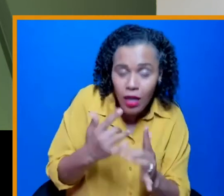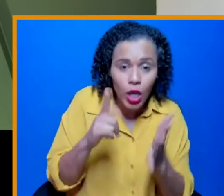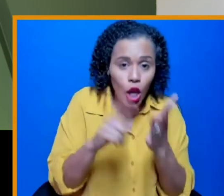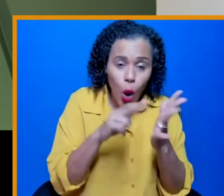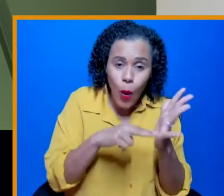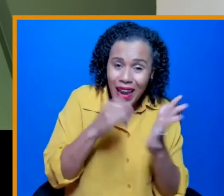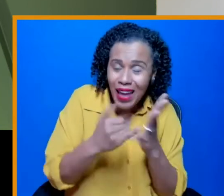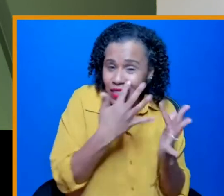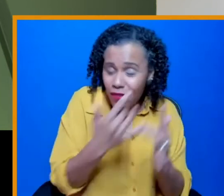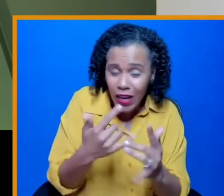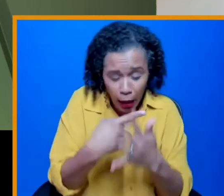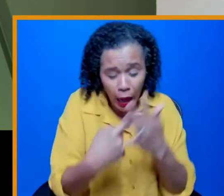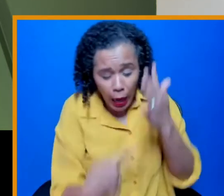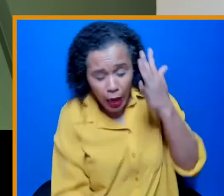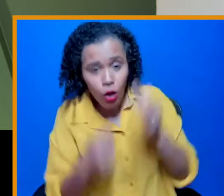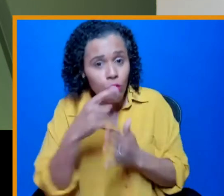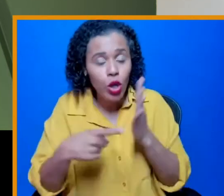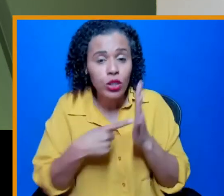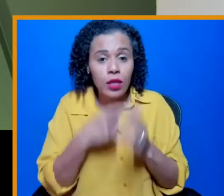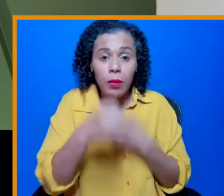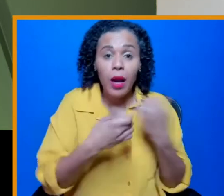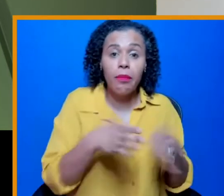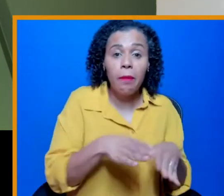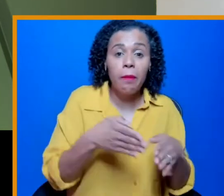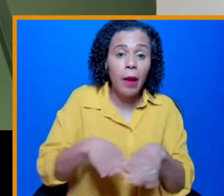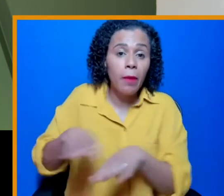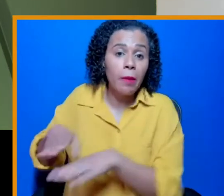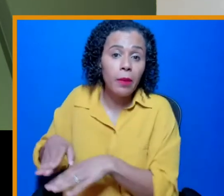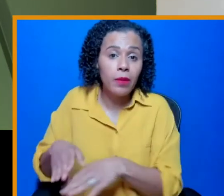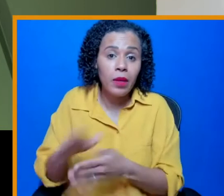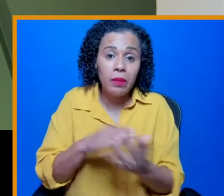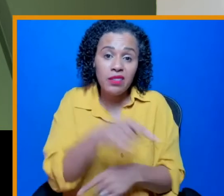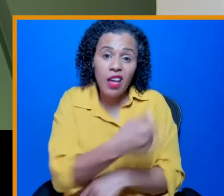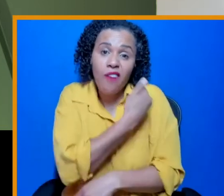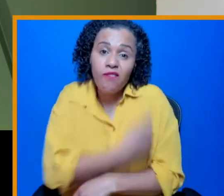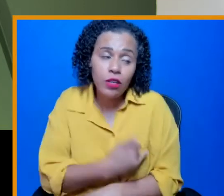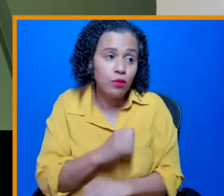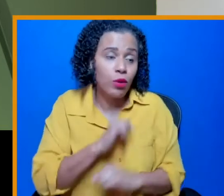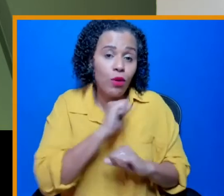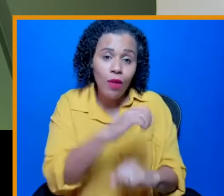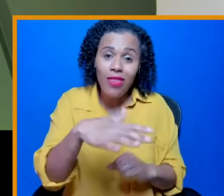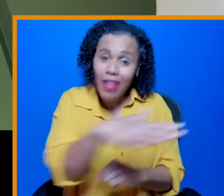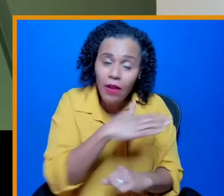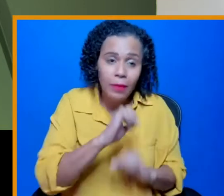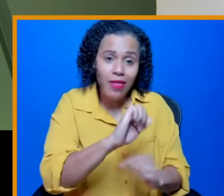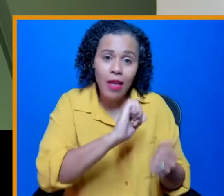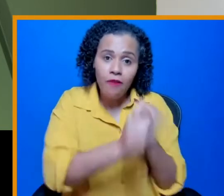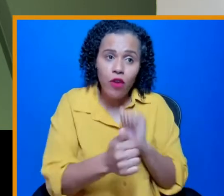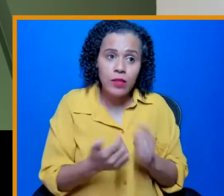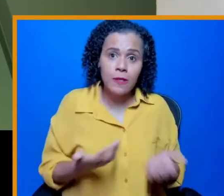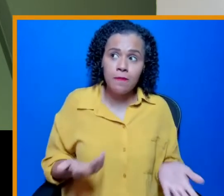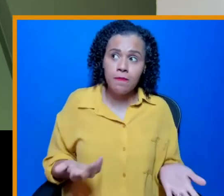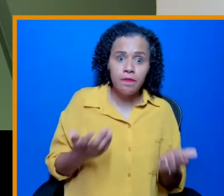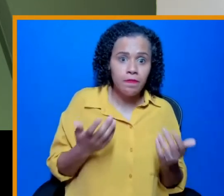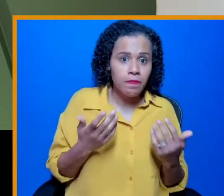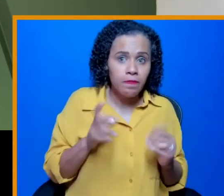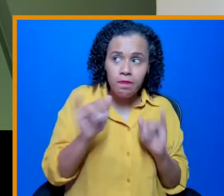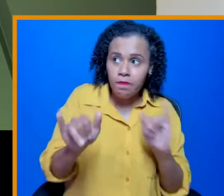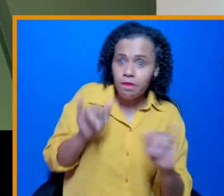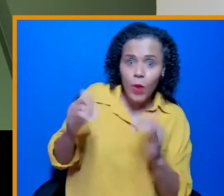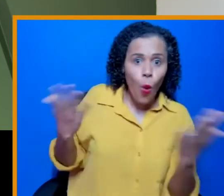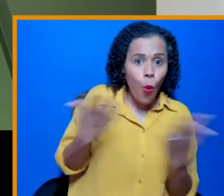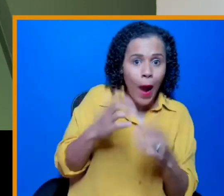number of other projects, the vulnerable and their families and friends will have no idea where COVID is, how much there